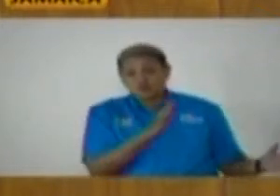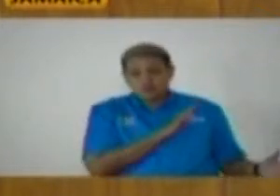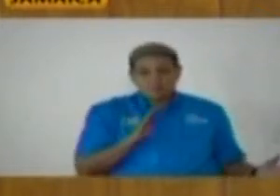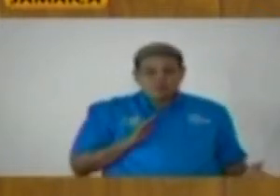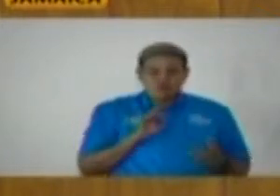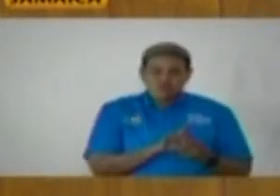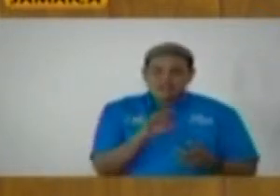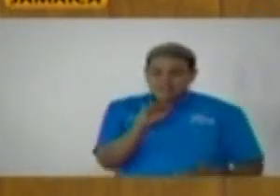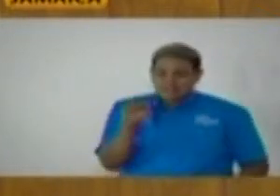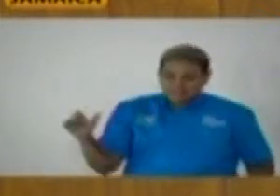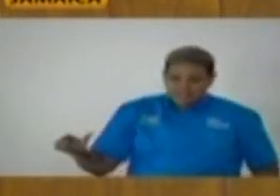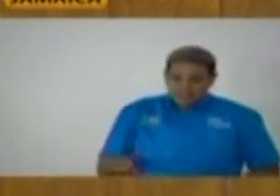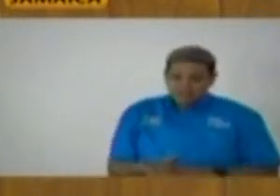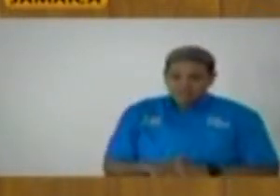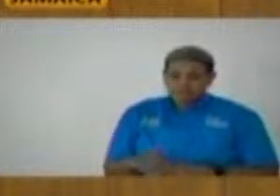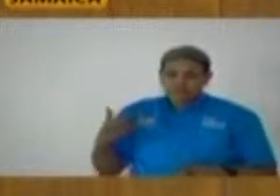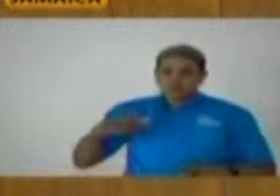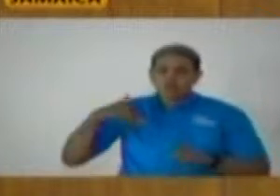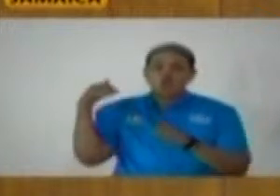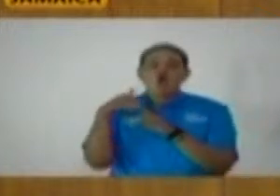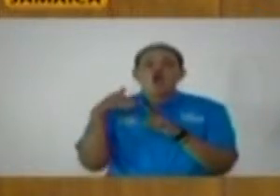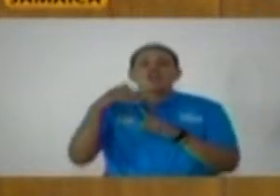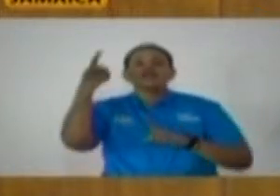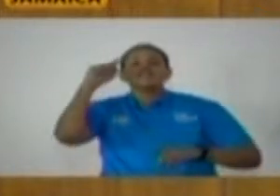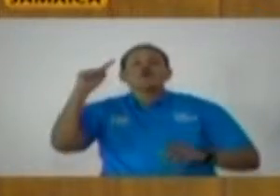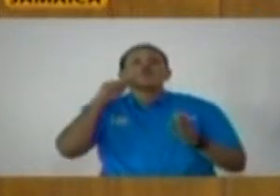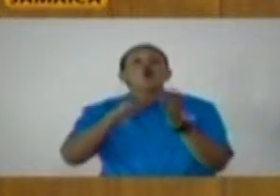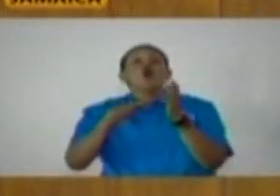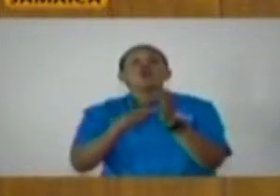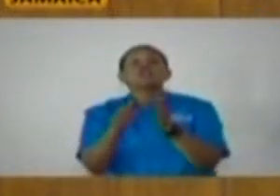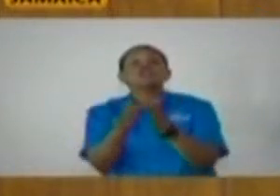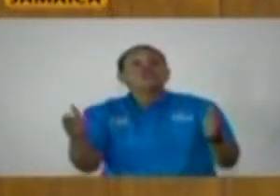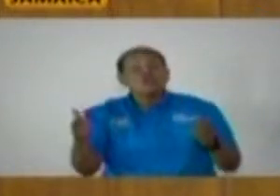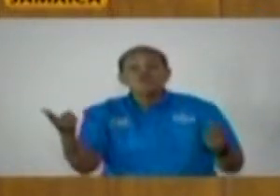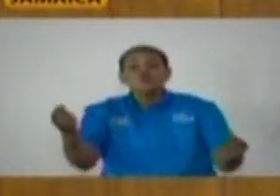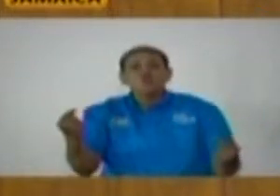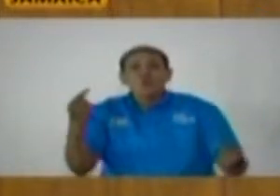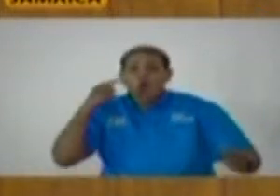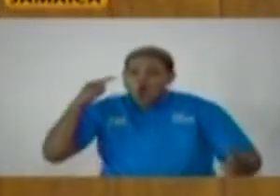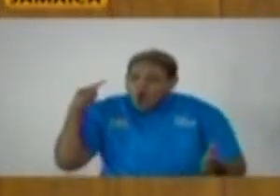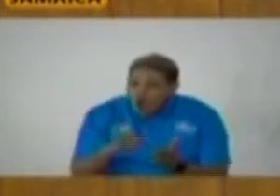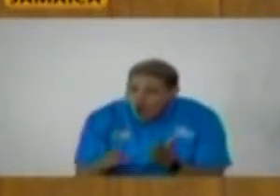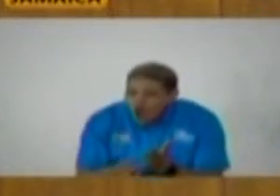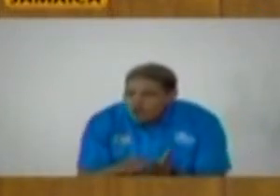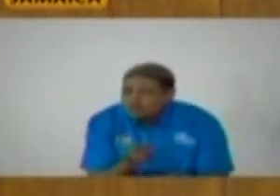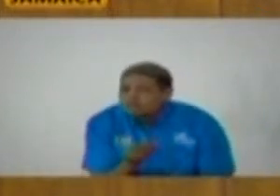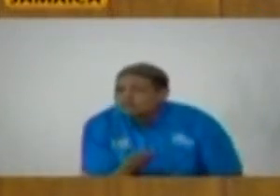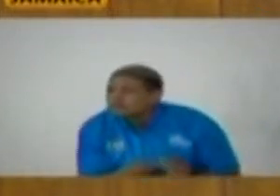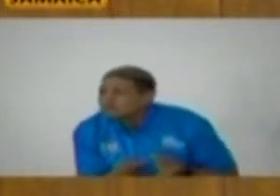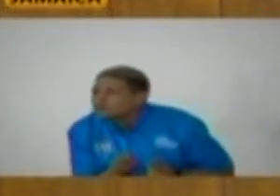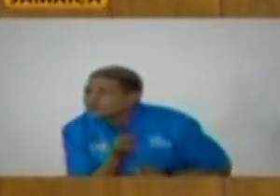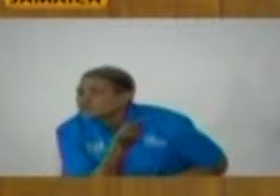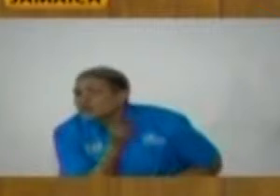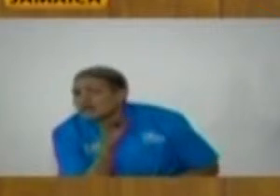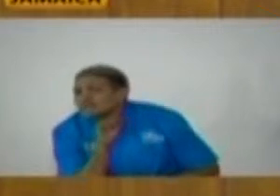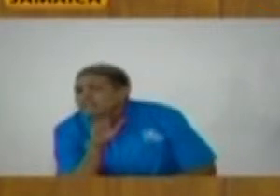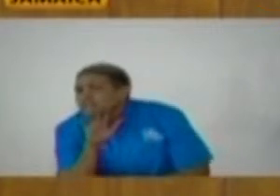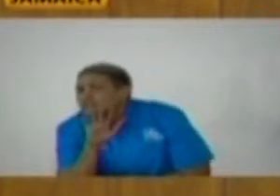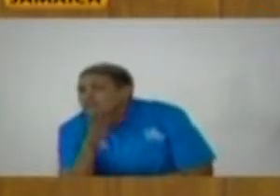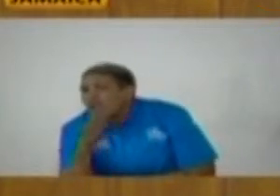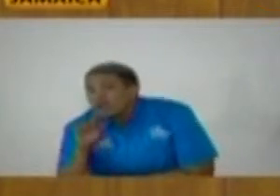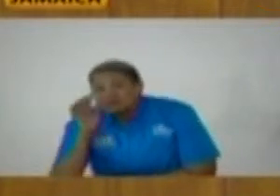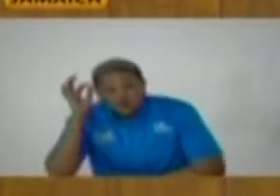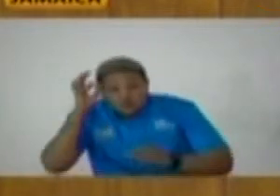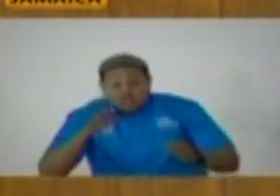SSL. We are calling for the Auditor General to do an audit of the FSC to determine